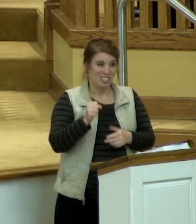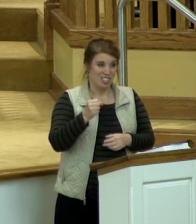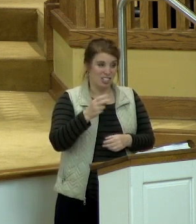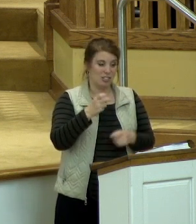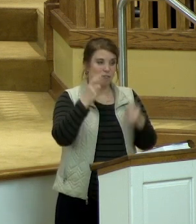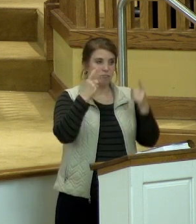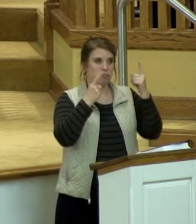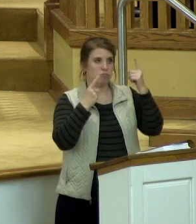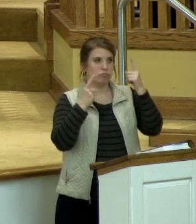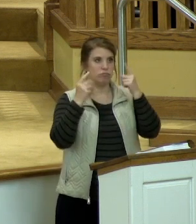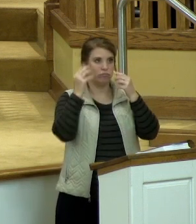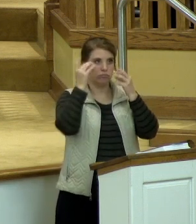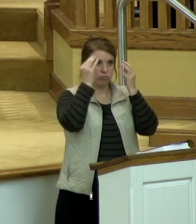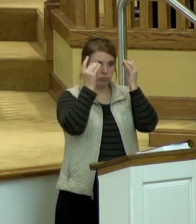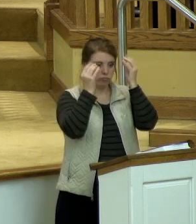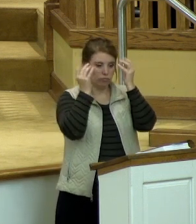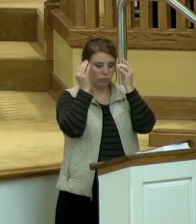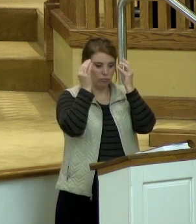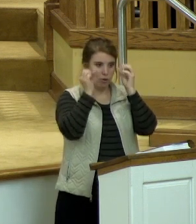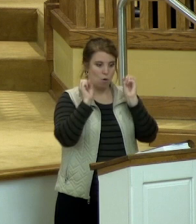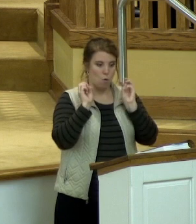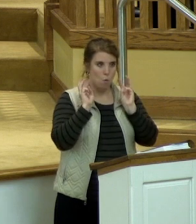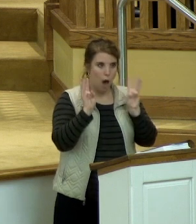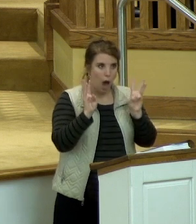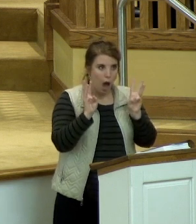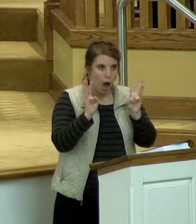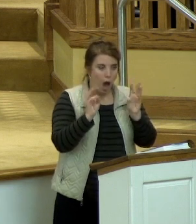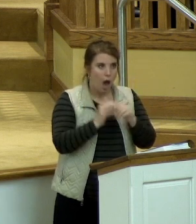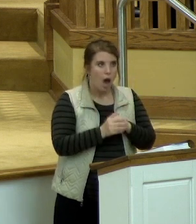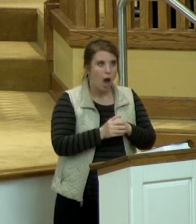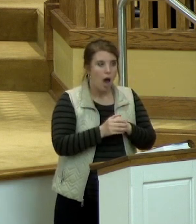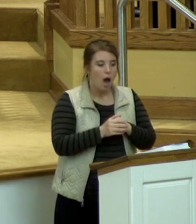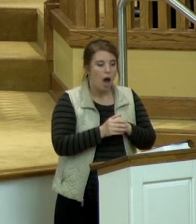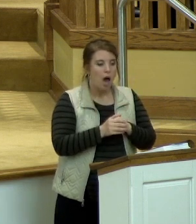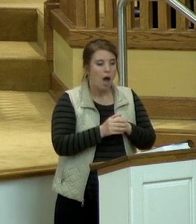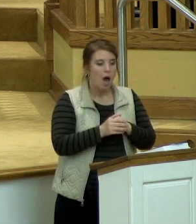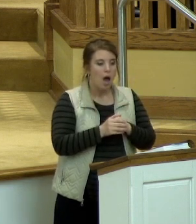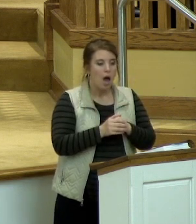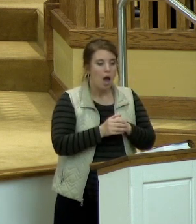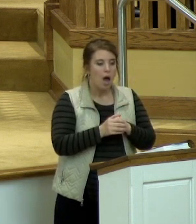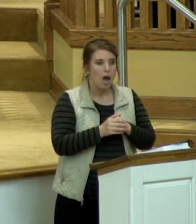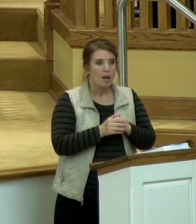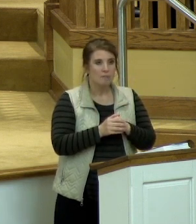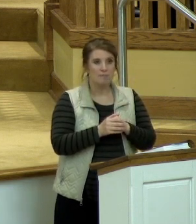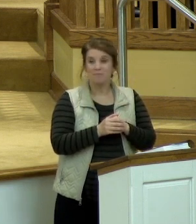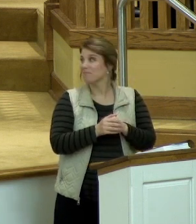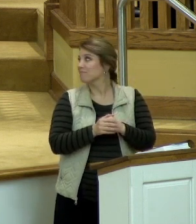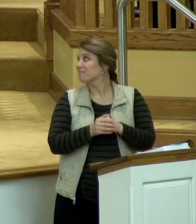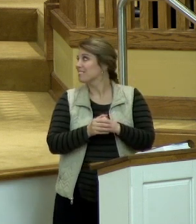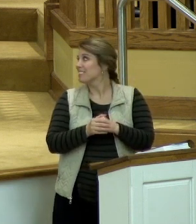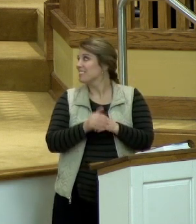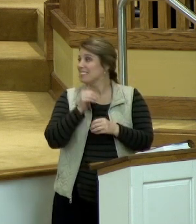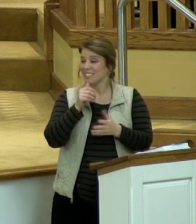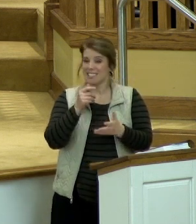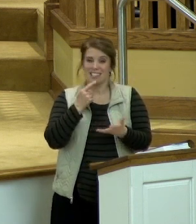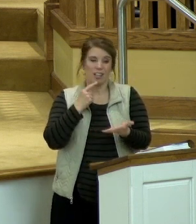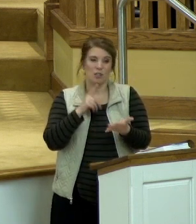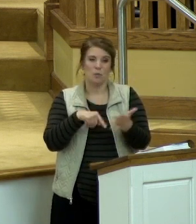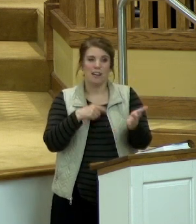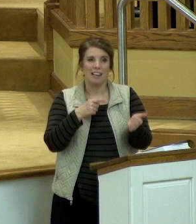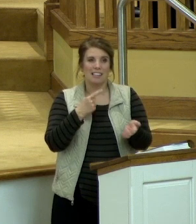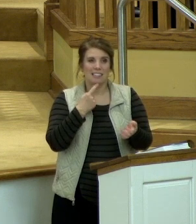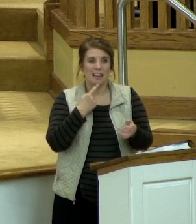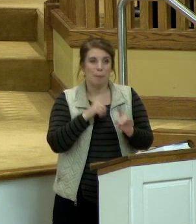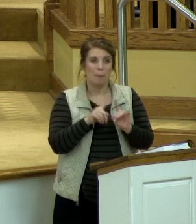too, thinking, wow, heavens knows what they heard and relayed to them because it doesn't tell us. So that you know that they were